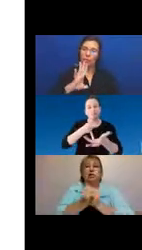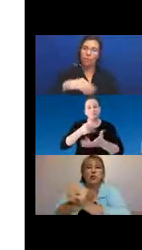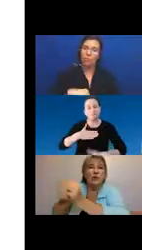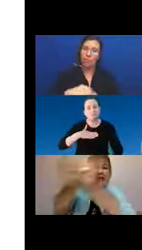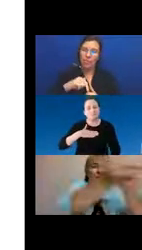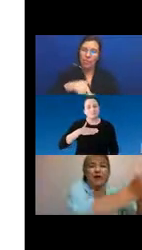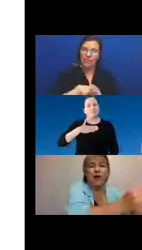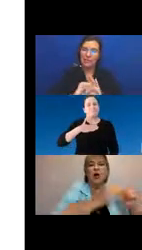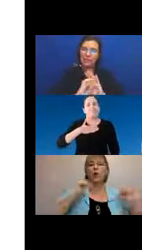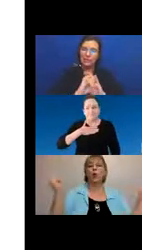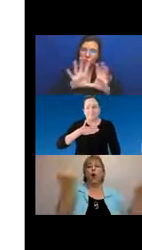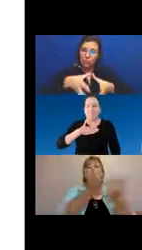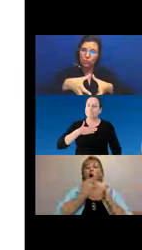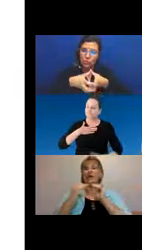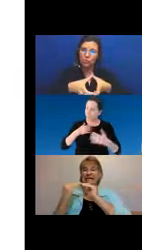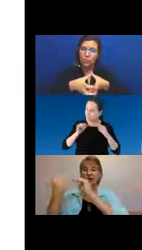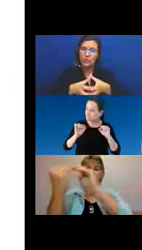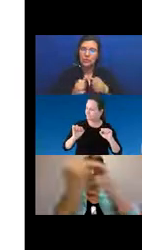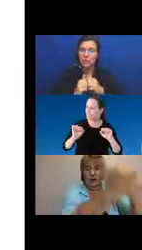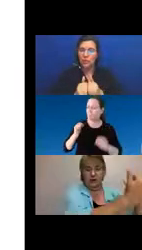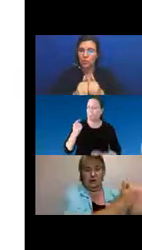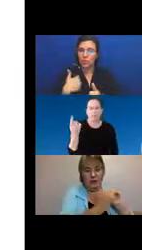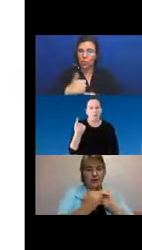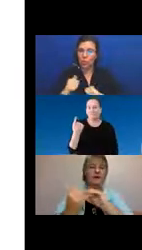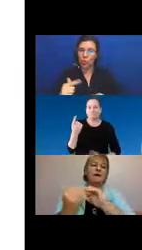community together. We're all equal.